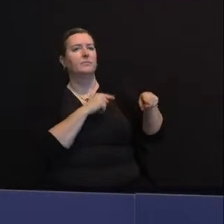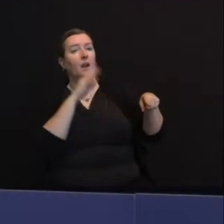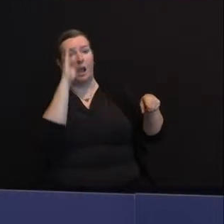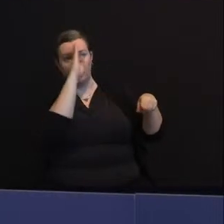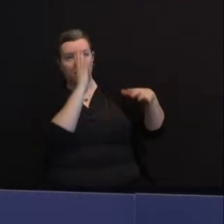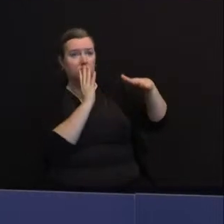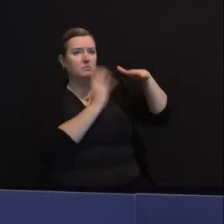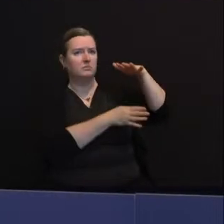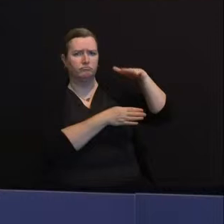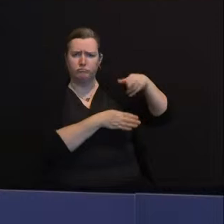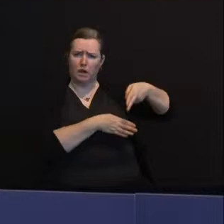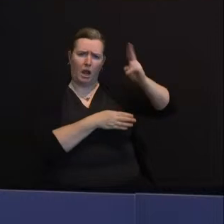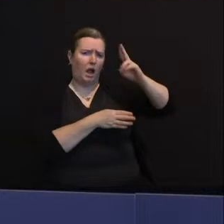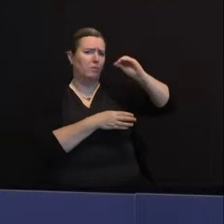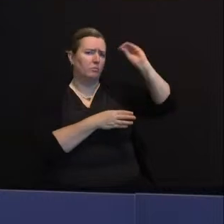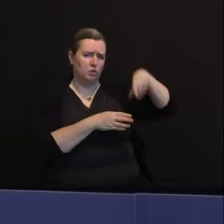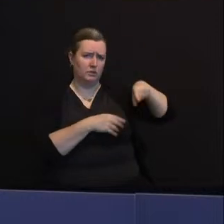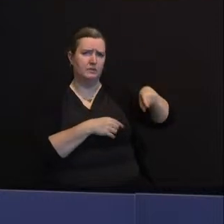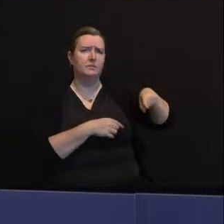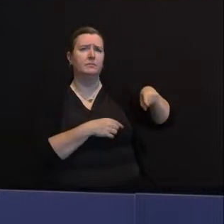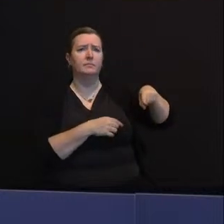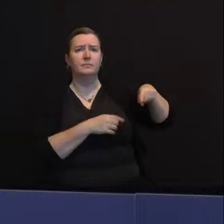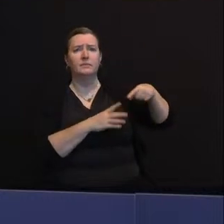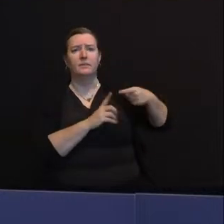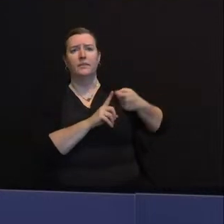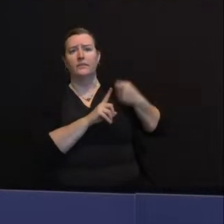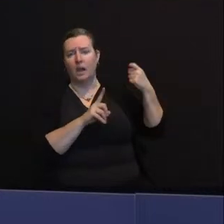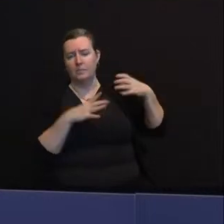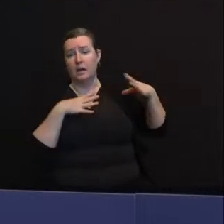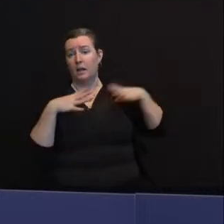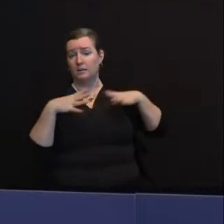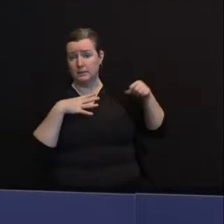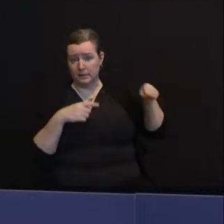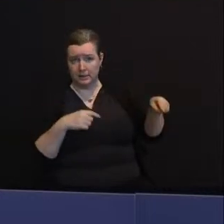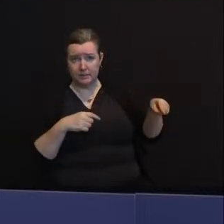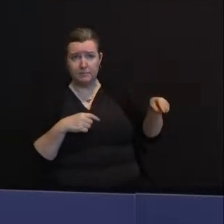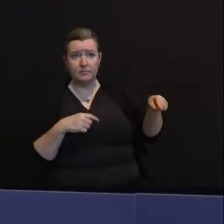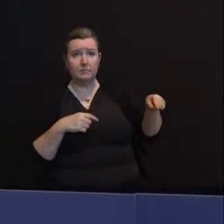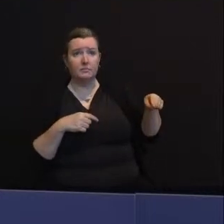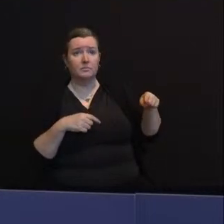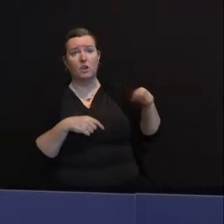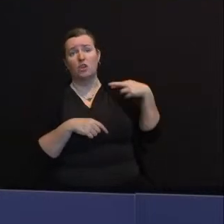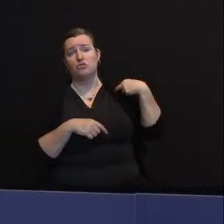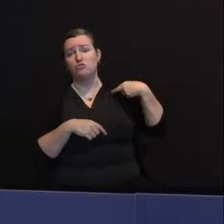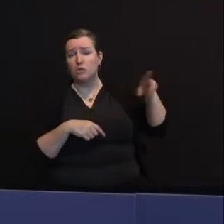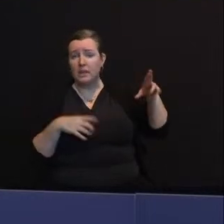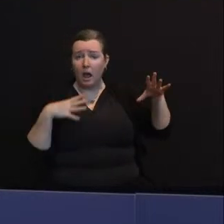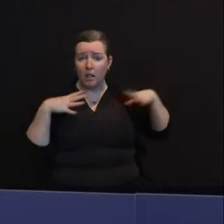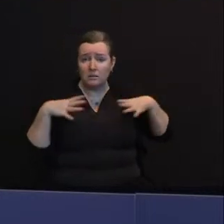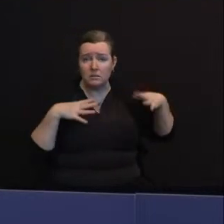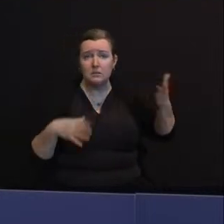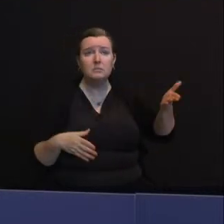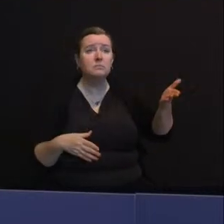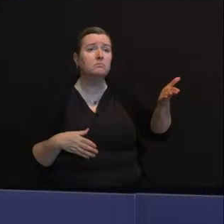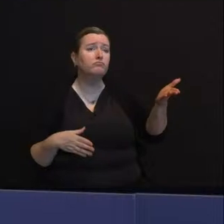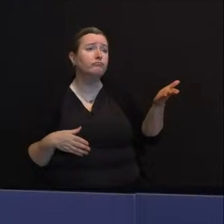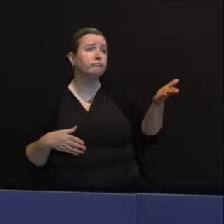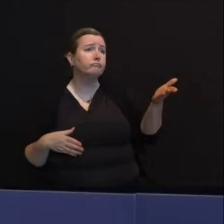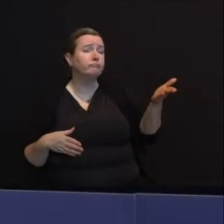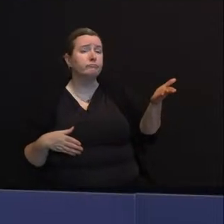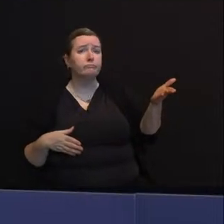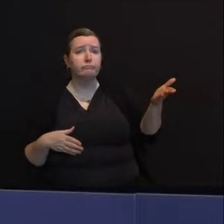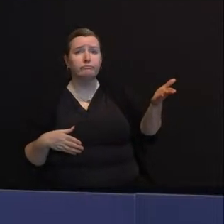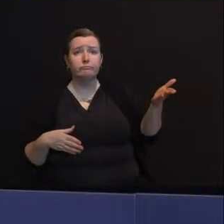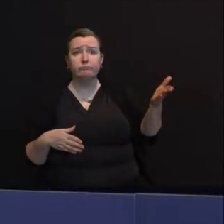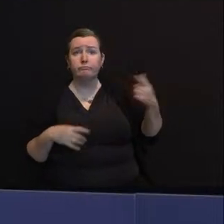largest holidays, which we saw after some of the religious holidays. And it, again, no